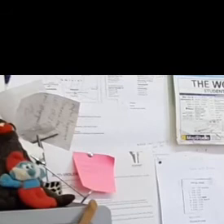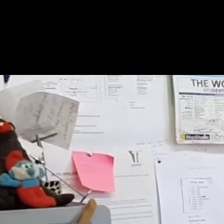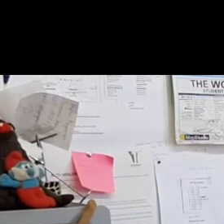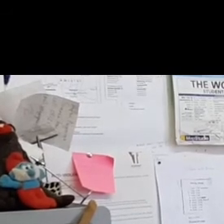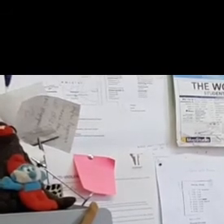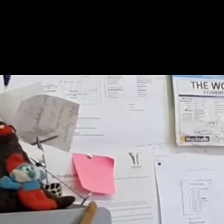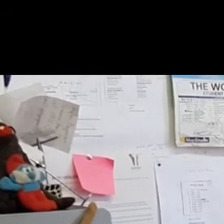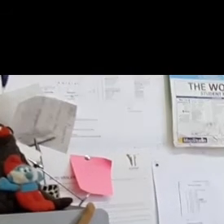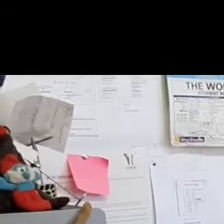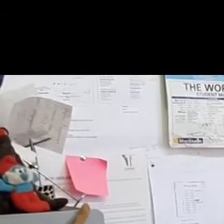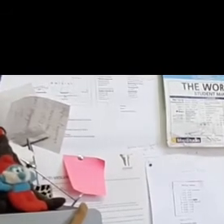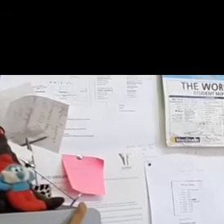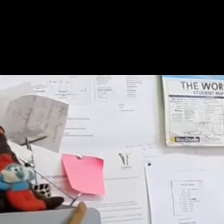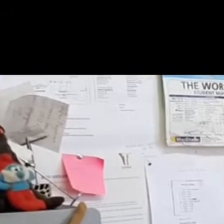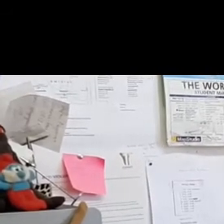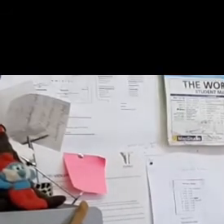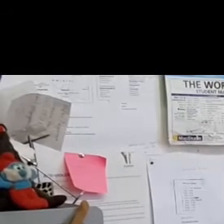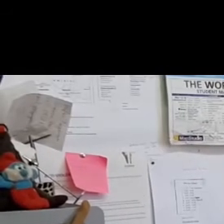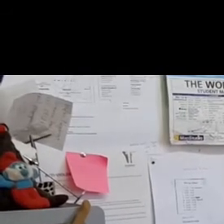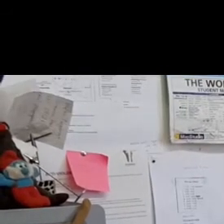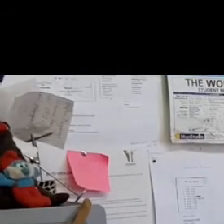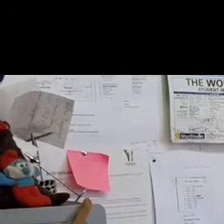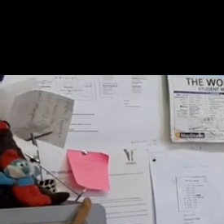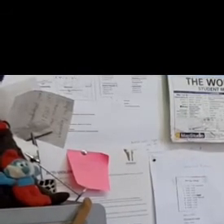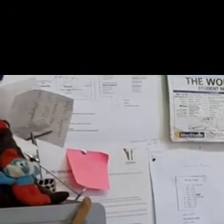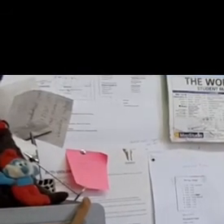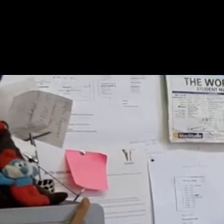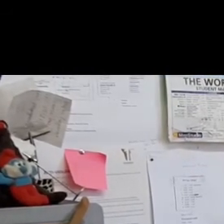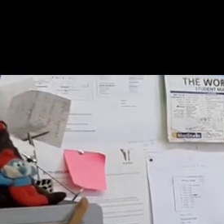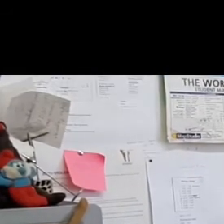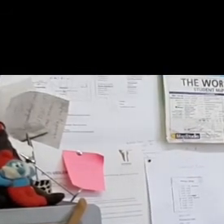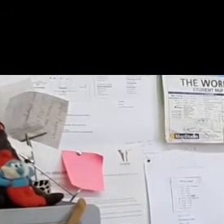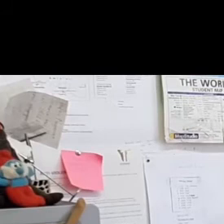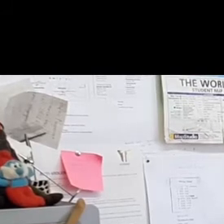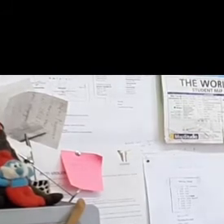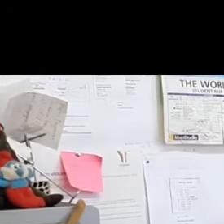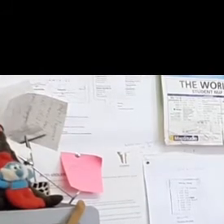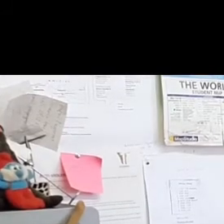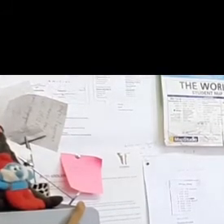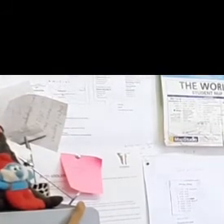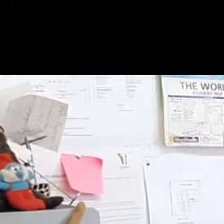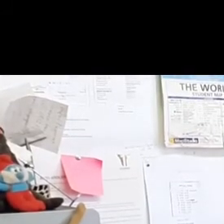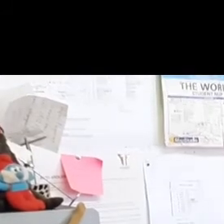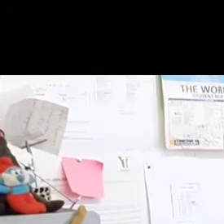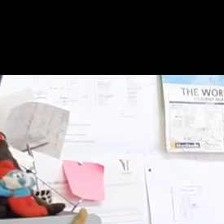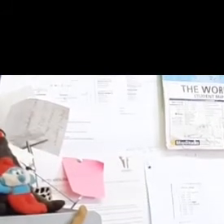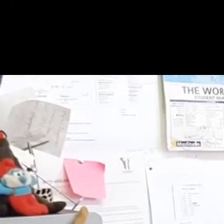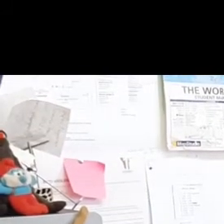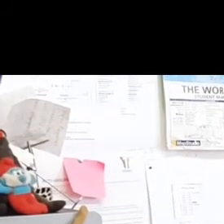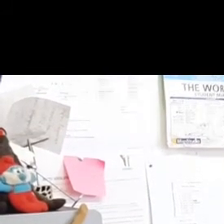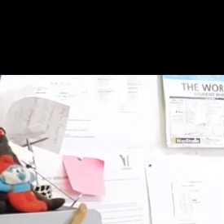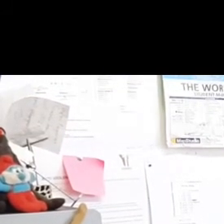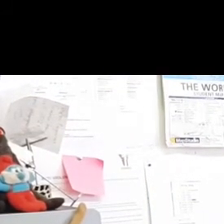it's very colorful and it helps the learners a lot. They only complain about the vocabulary is a little bit high for